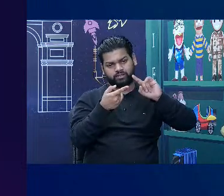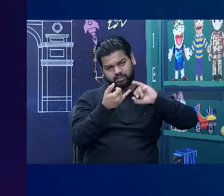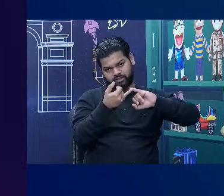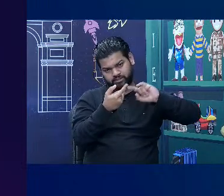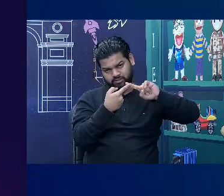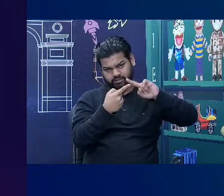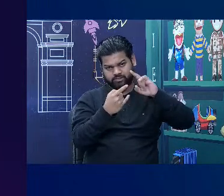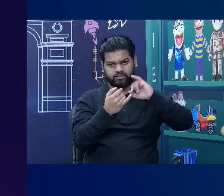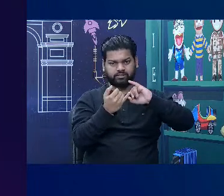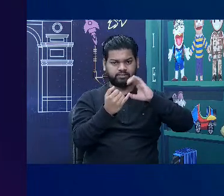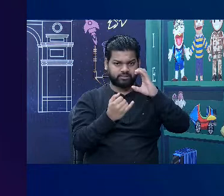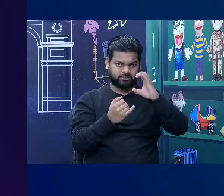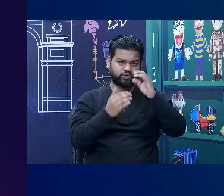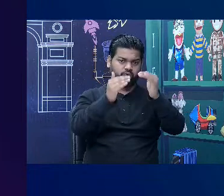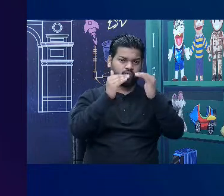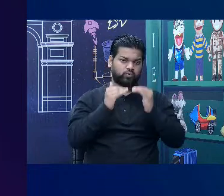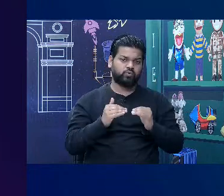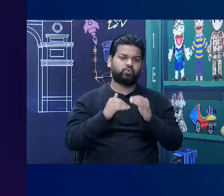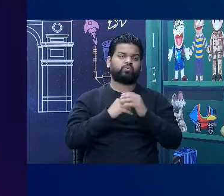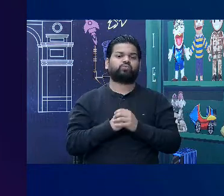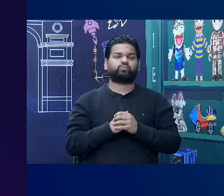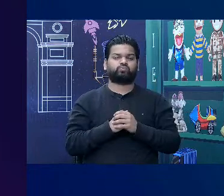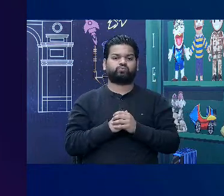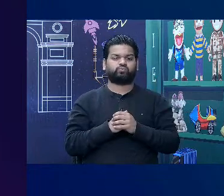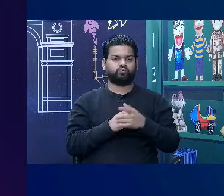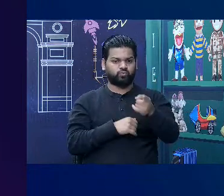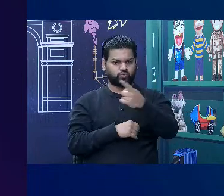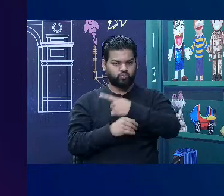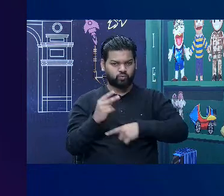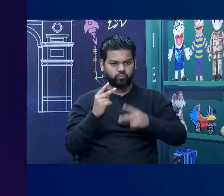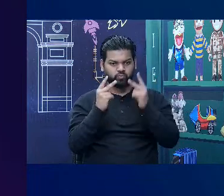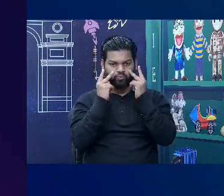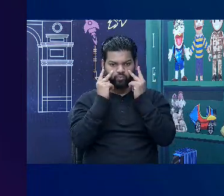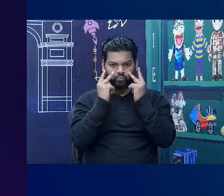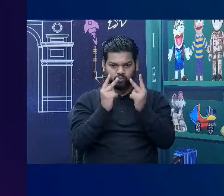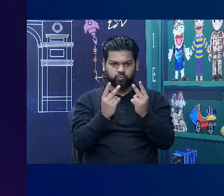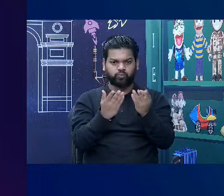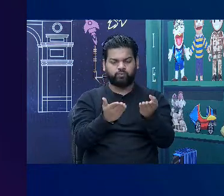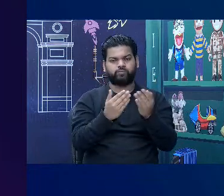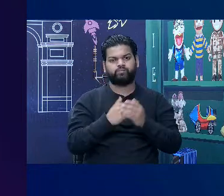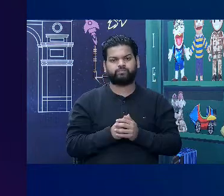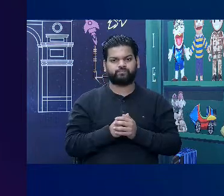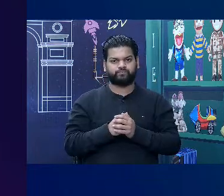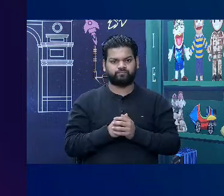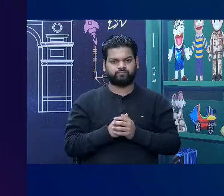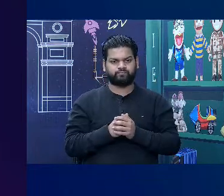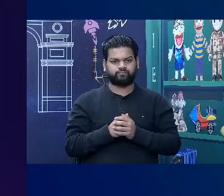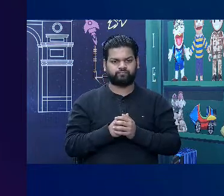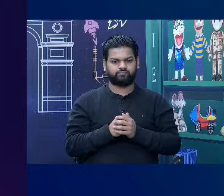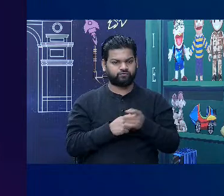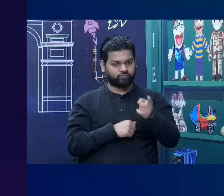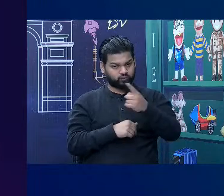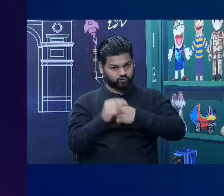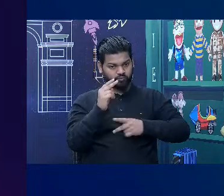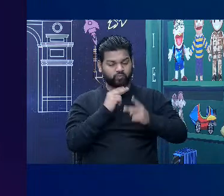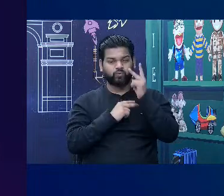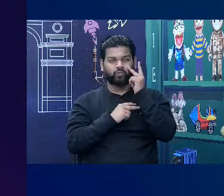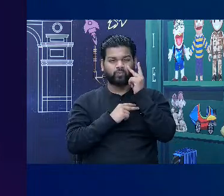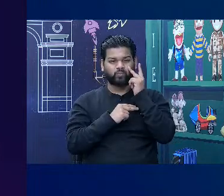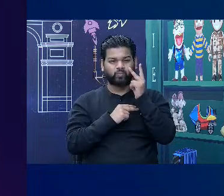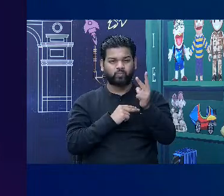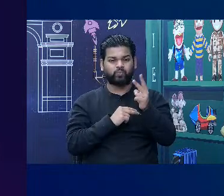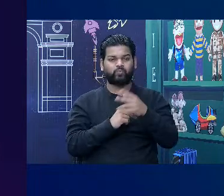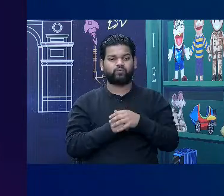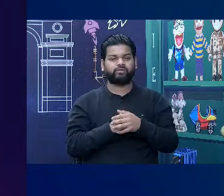them. We have here, see, sin theta is perpendicular upon hypotenuse. In this,